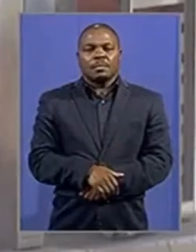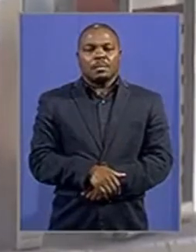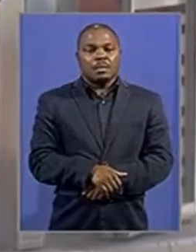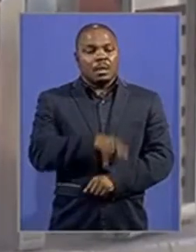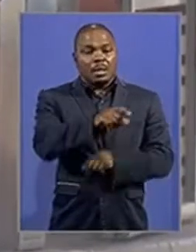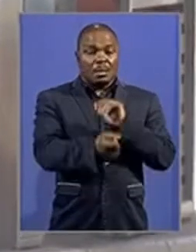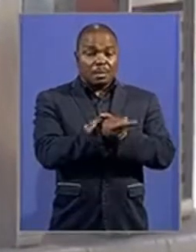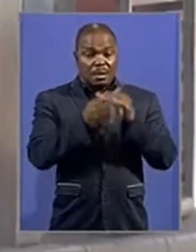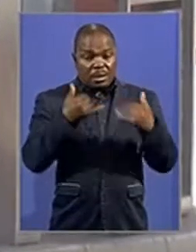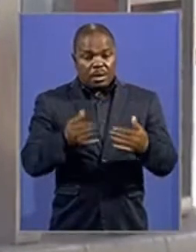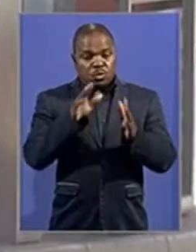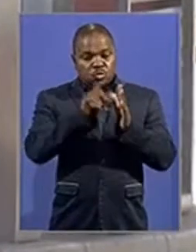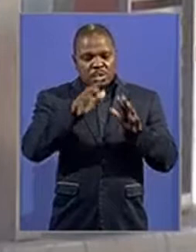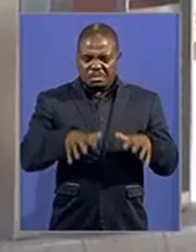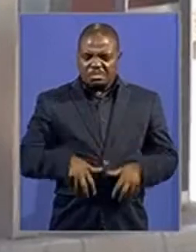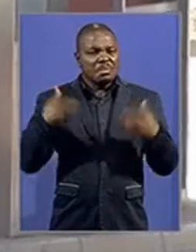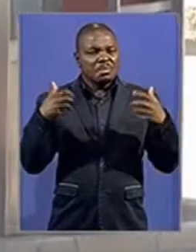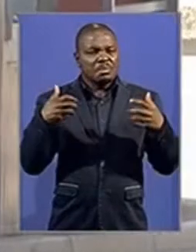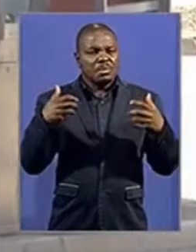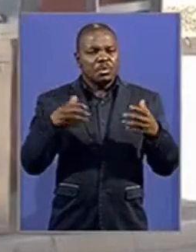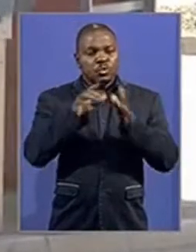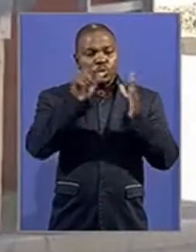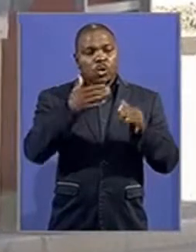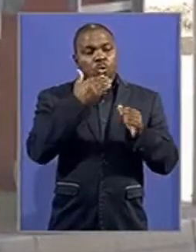family and they here.